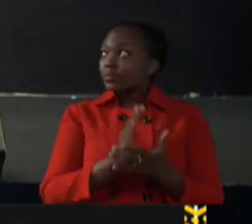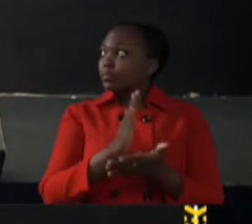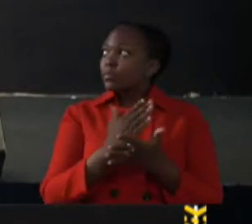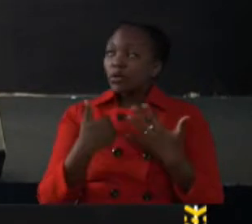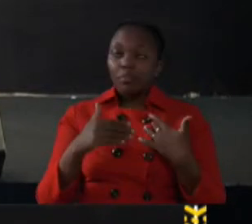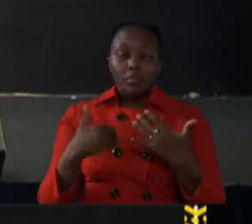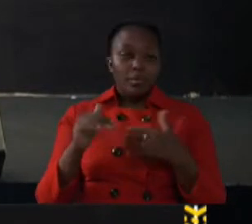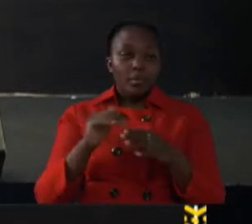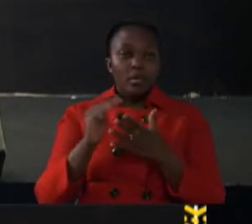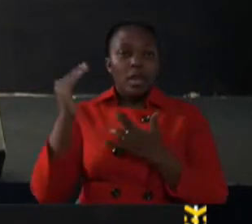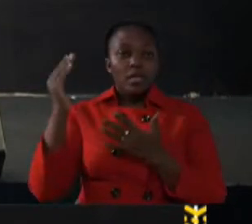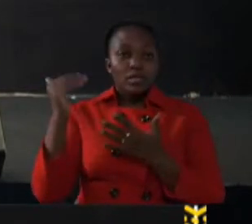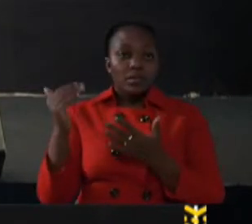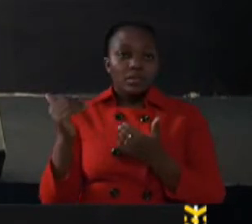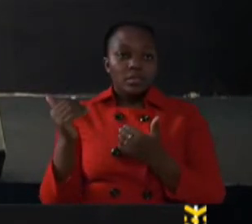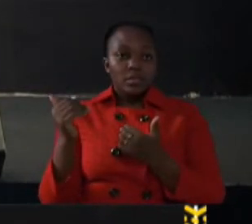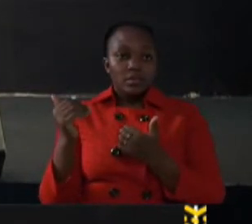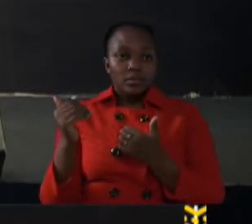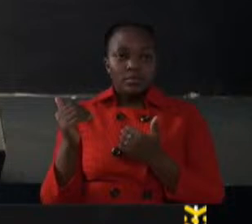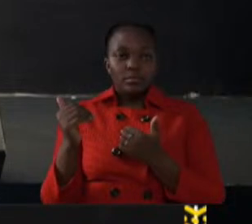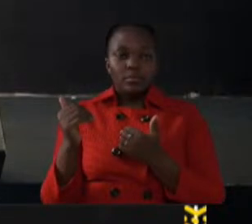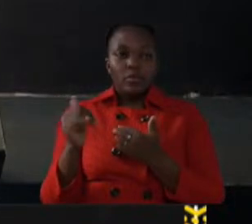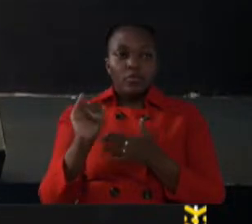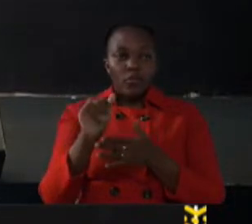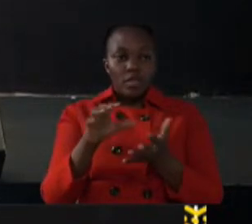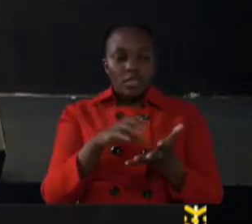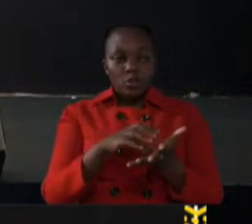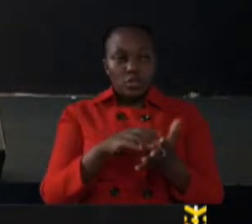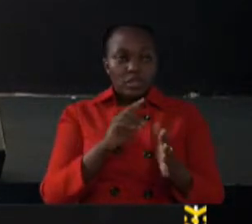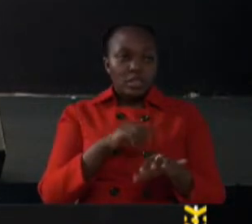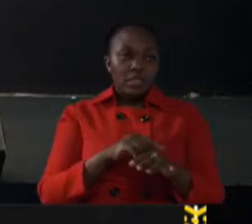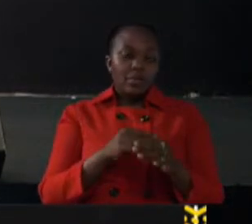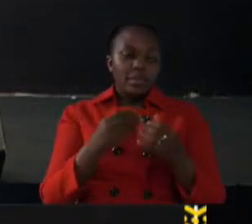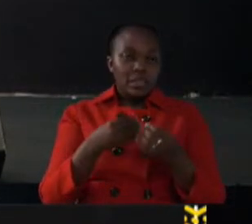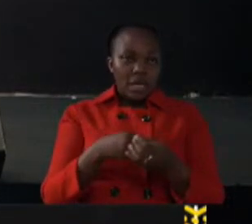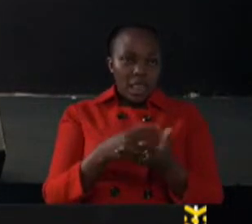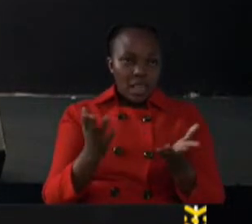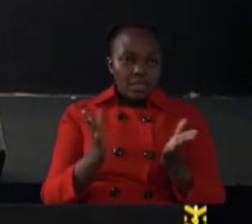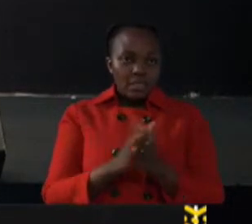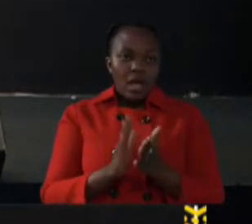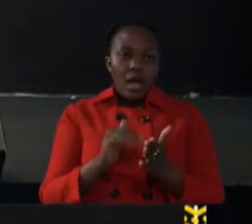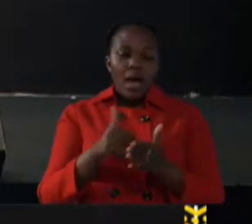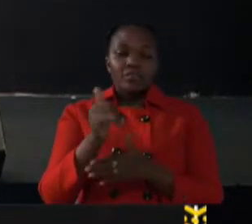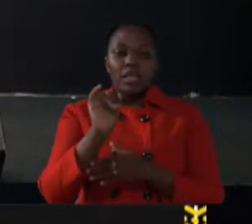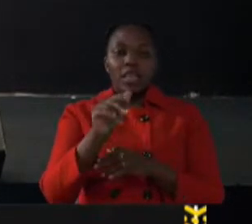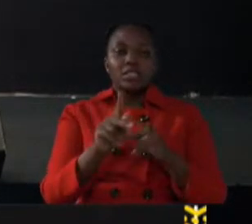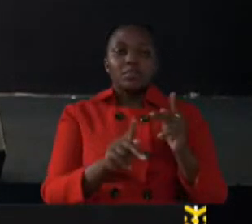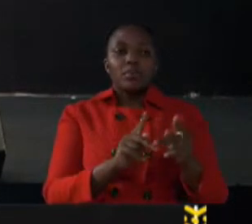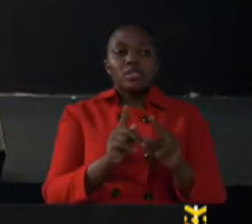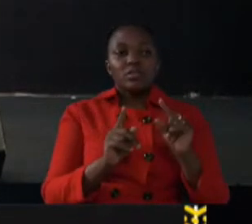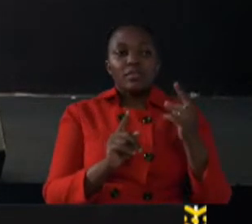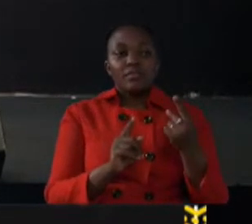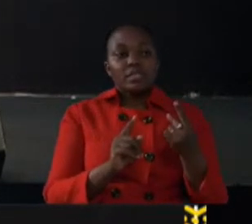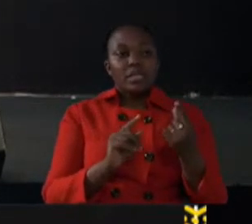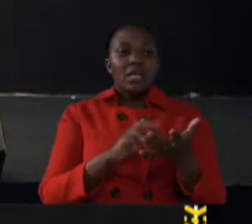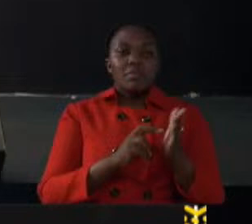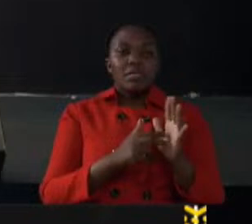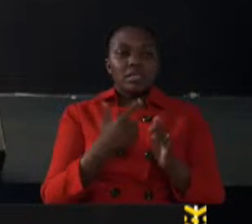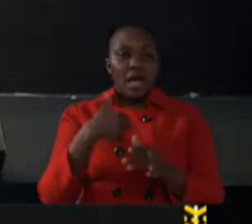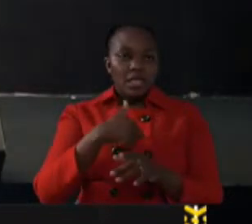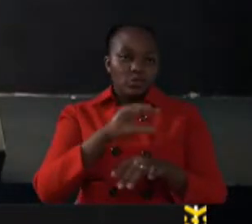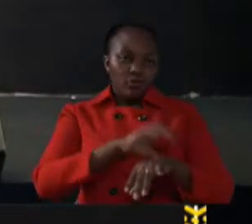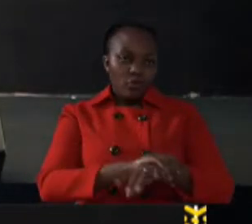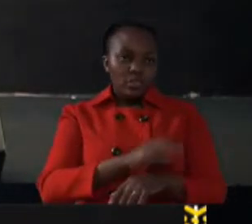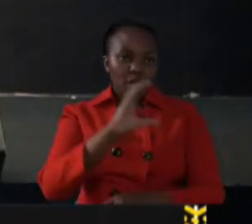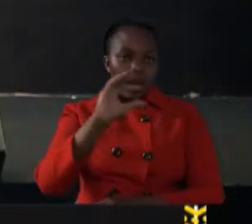waiting for that content when it eventually, gets released. After the onboarding, obviously we already have the casting. You could